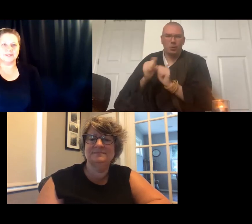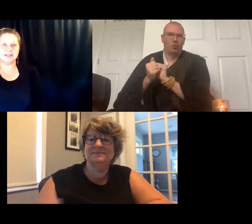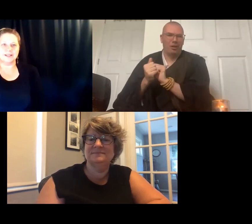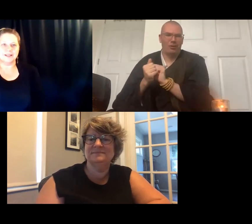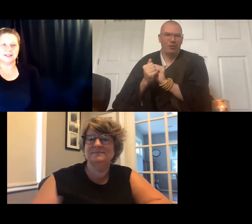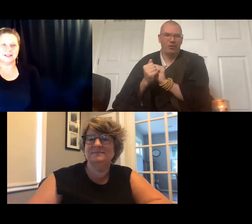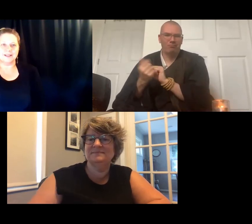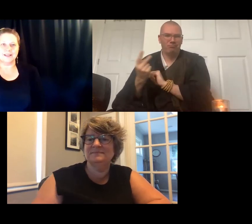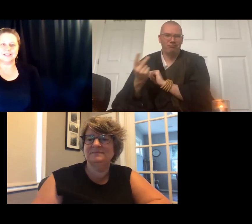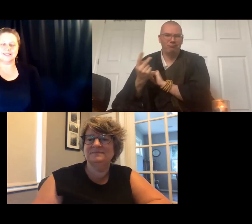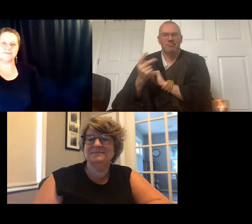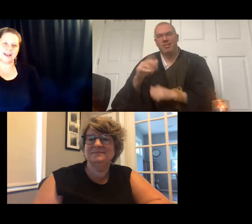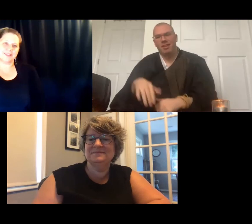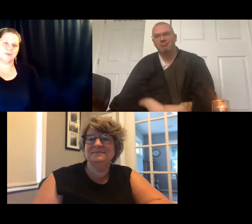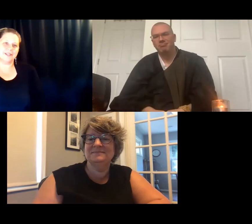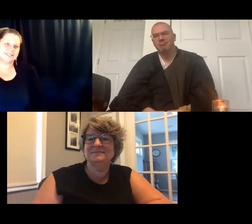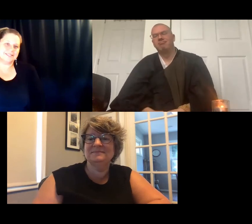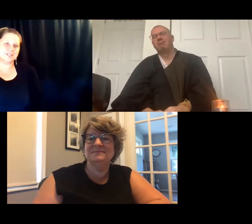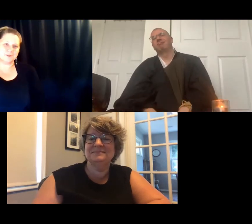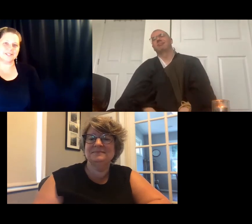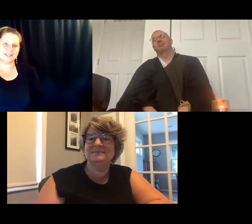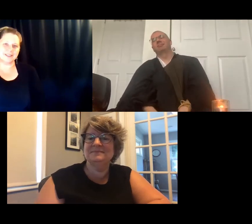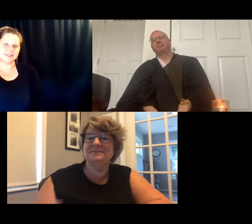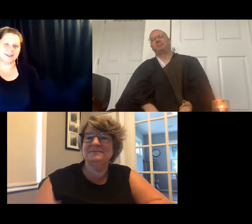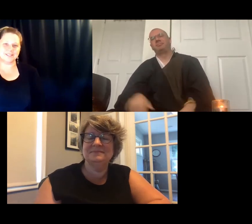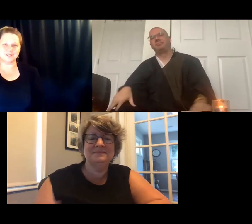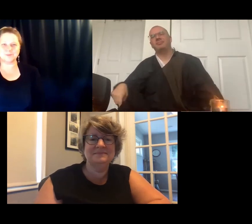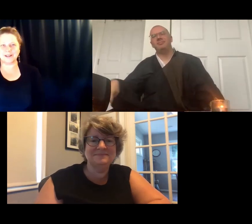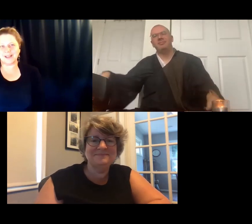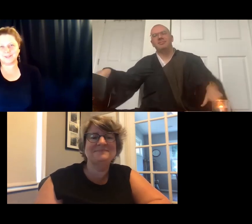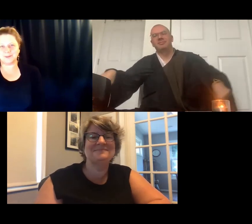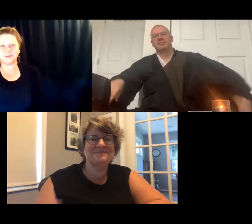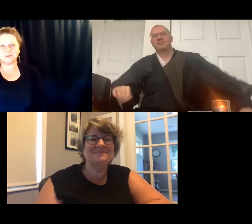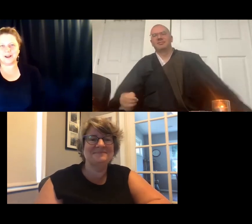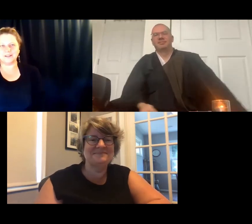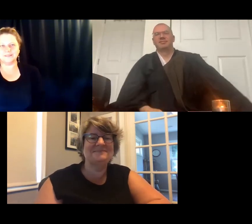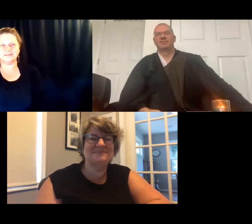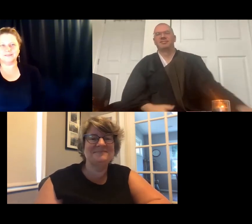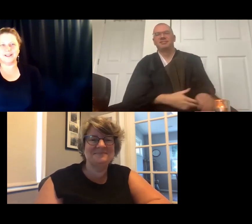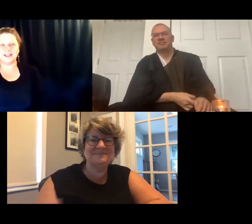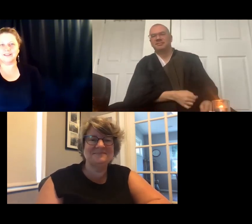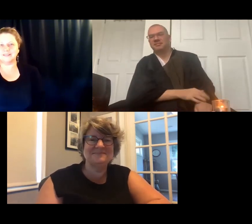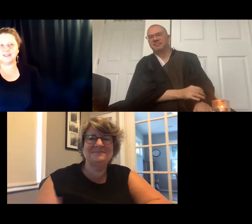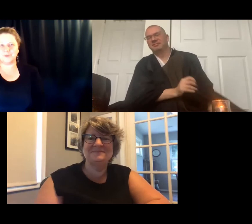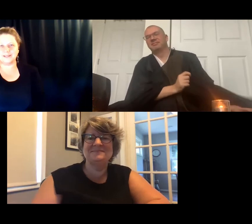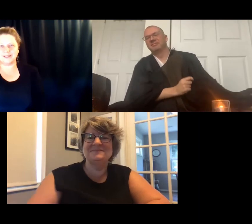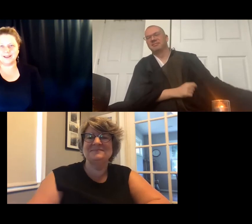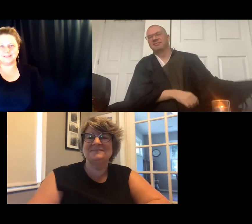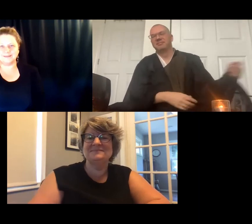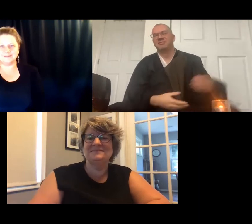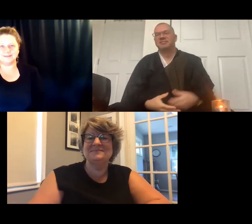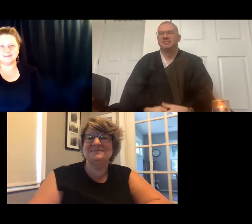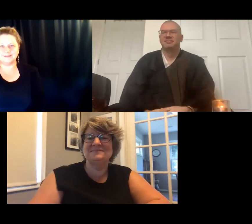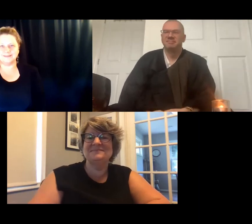don't, is the fact that we just need to work together and just recognize who you are and embrace